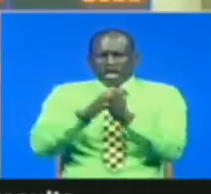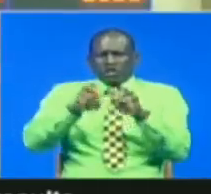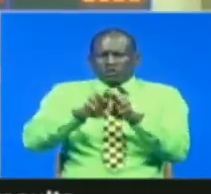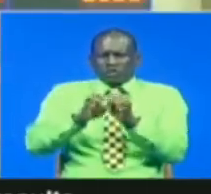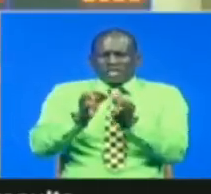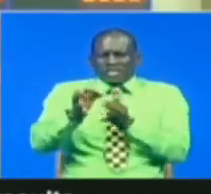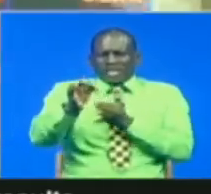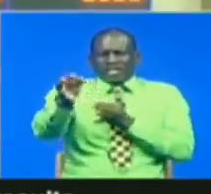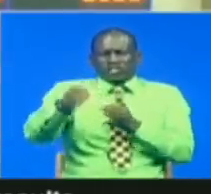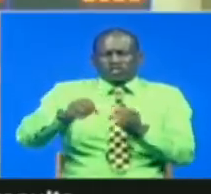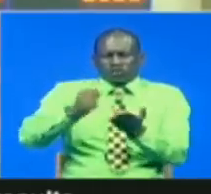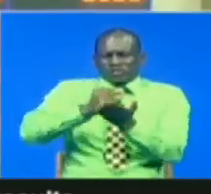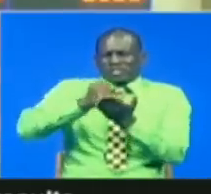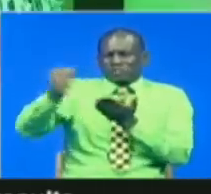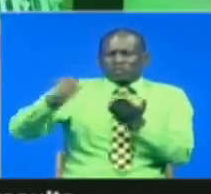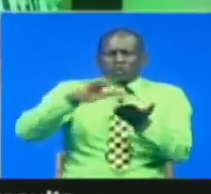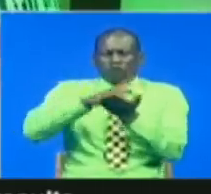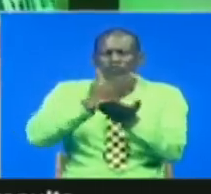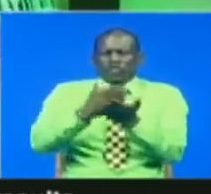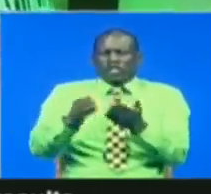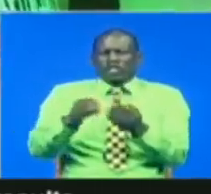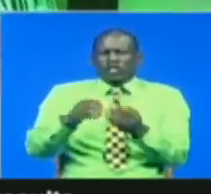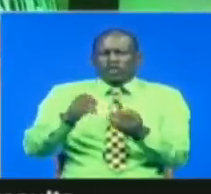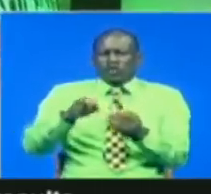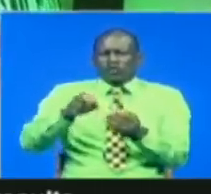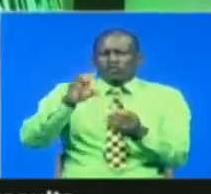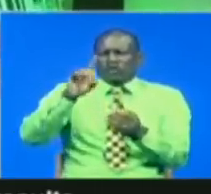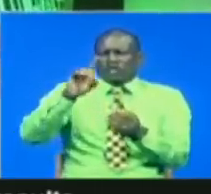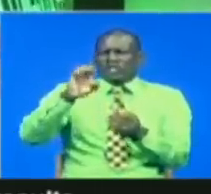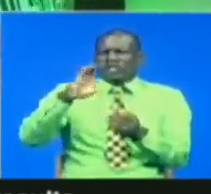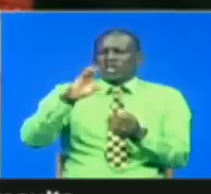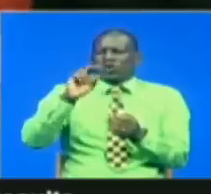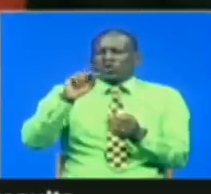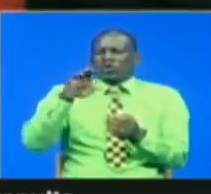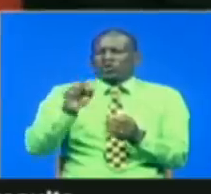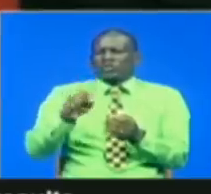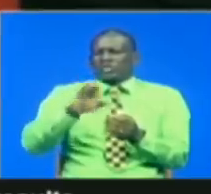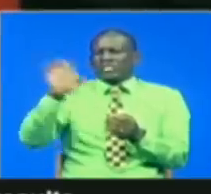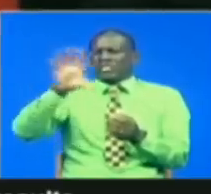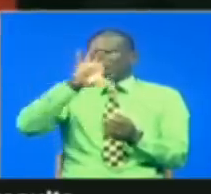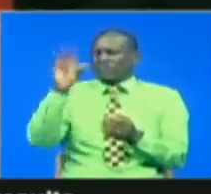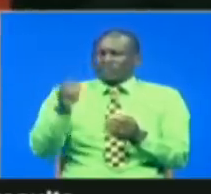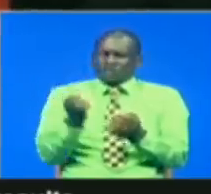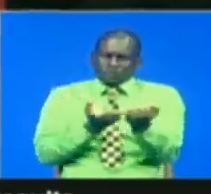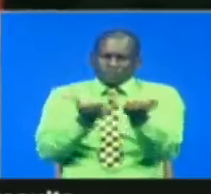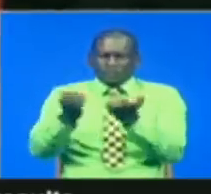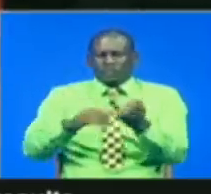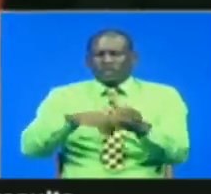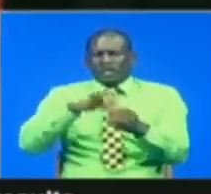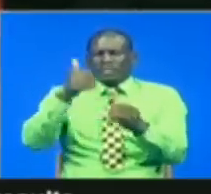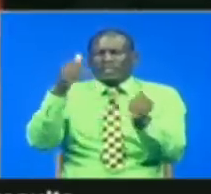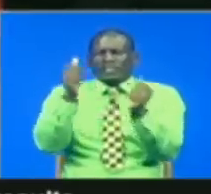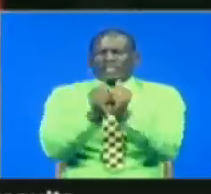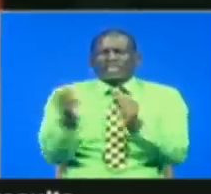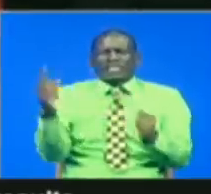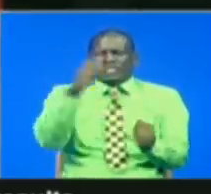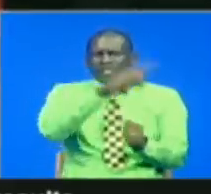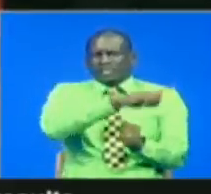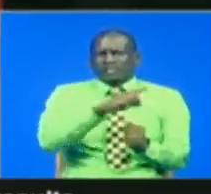extension of the suspension of the shares of retailer Deacons East Africa from trading for another 10 days.